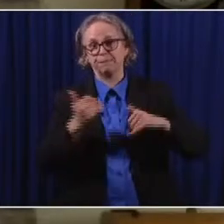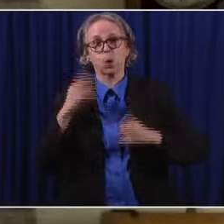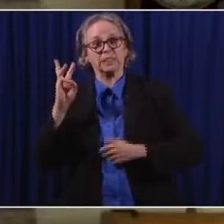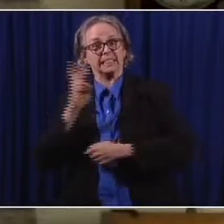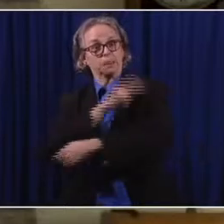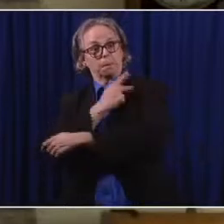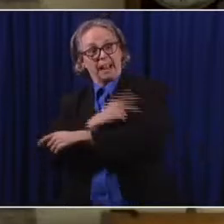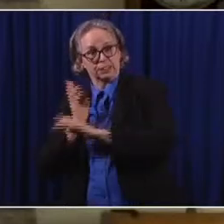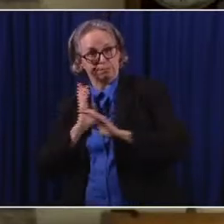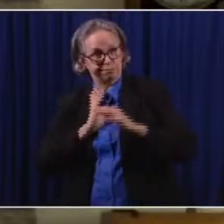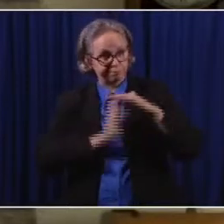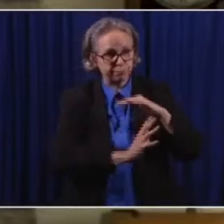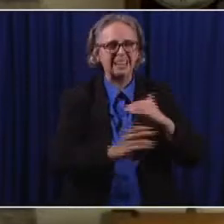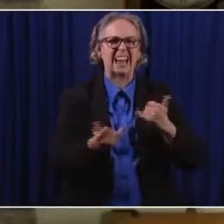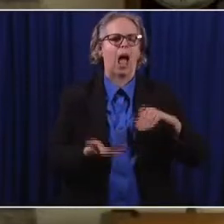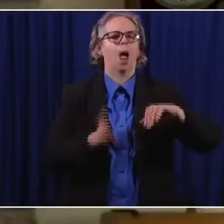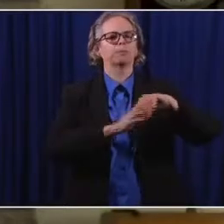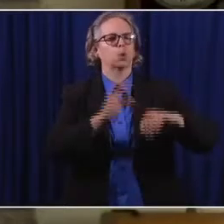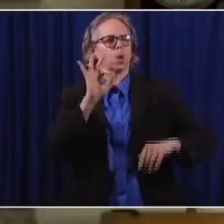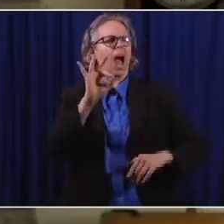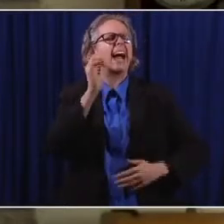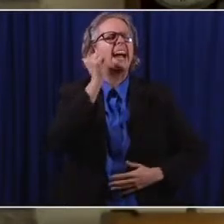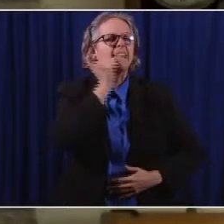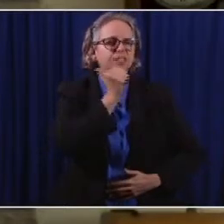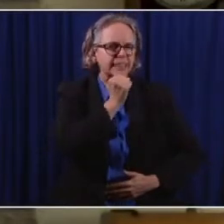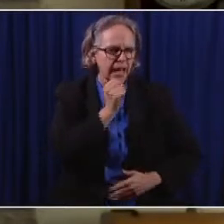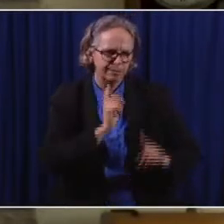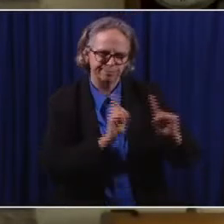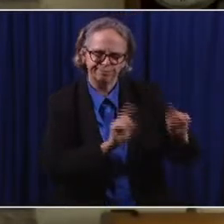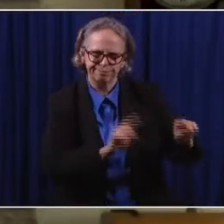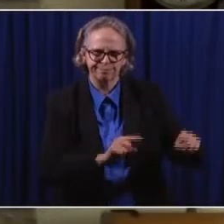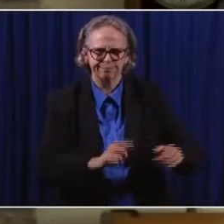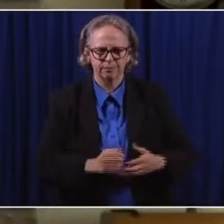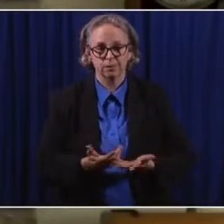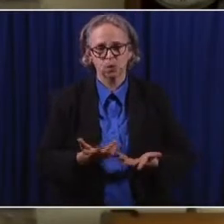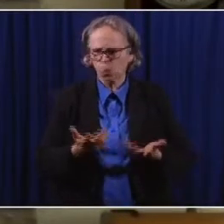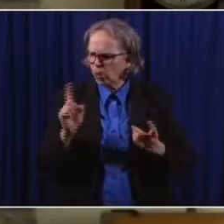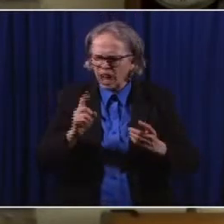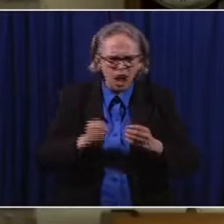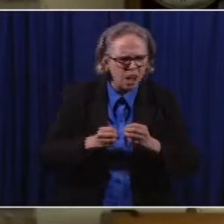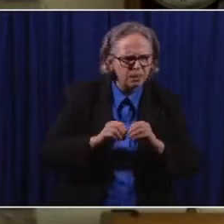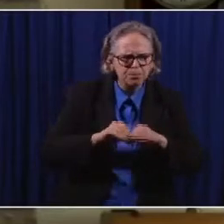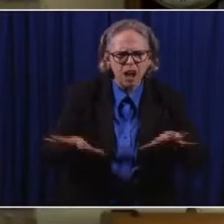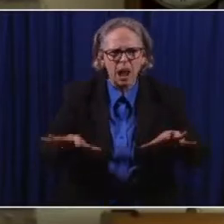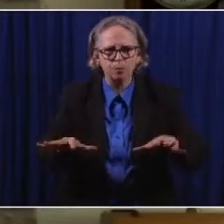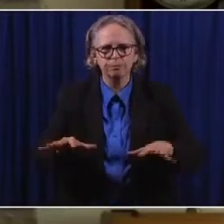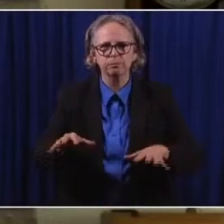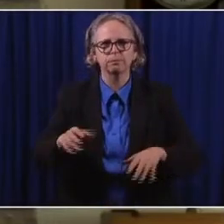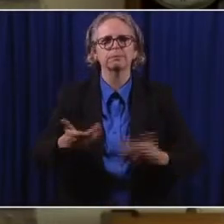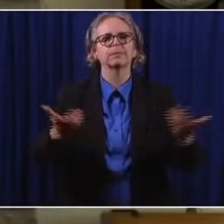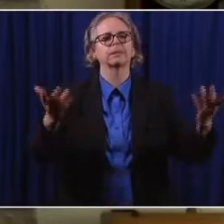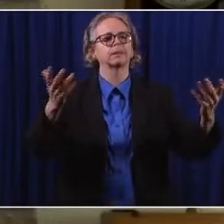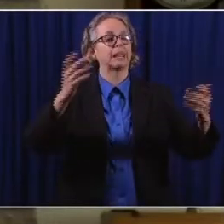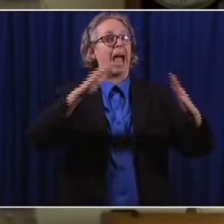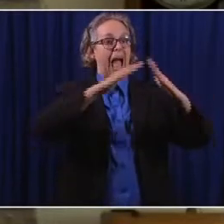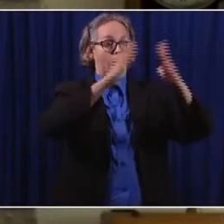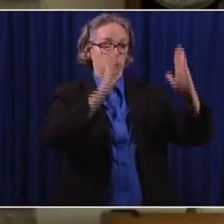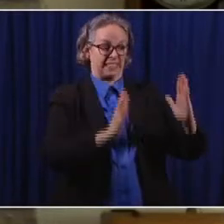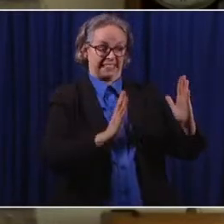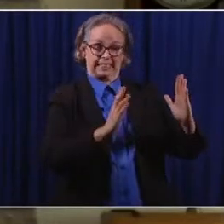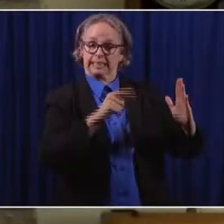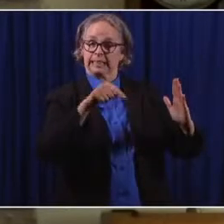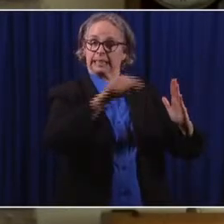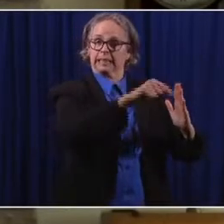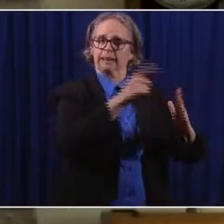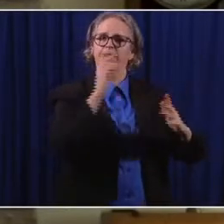September 15th. The majority of cases are being driven by activities in off-campus housing and to a lesser degree, Greek